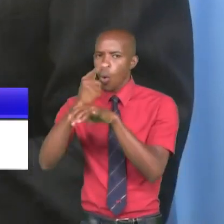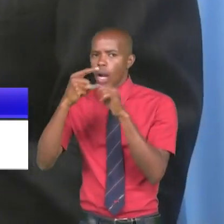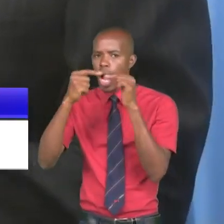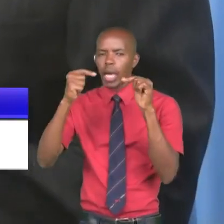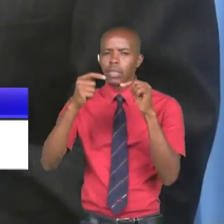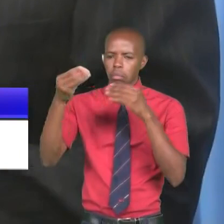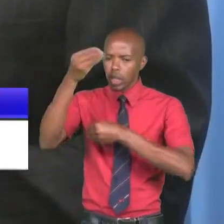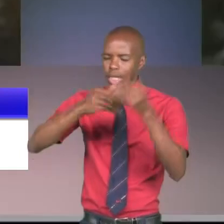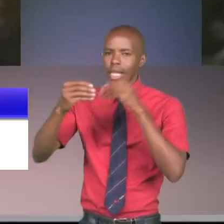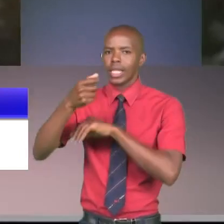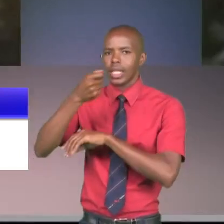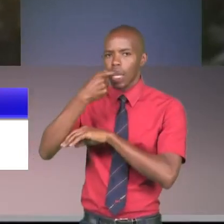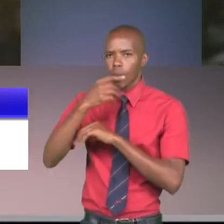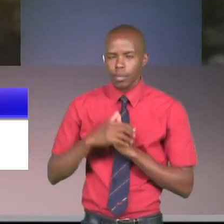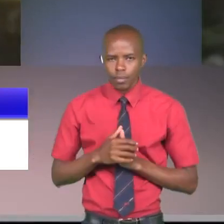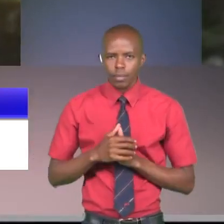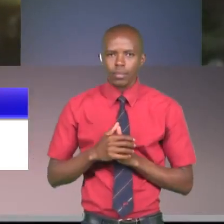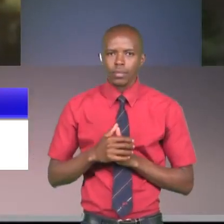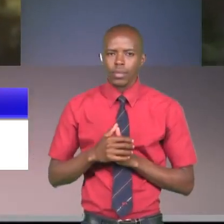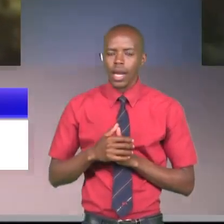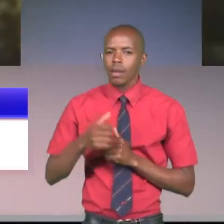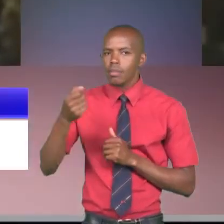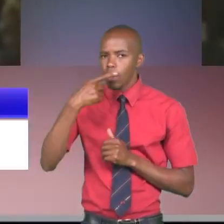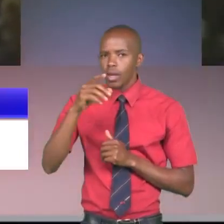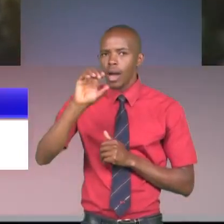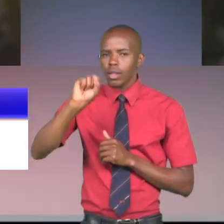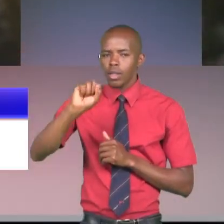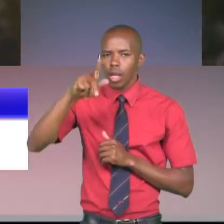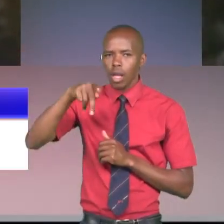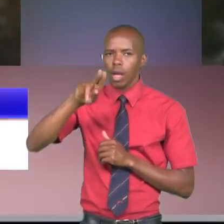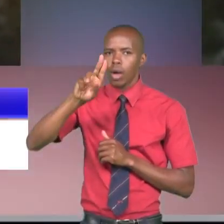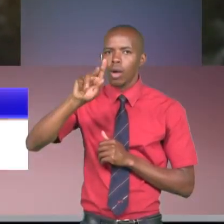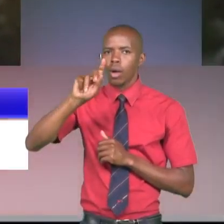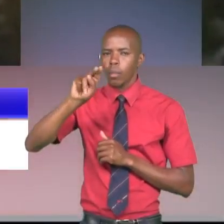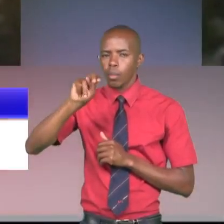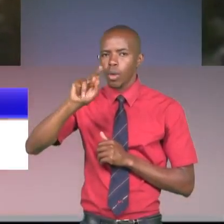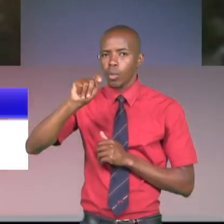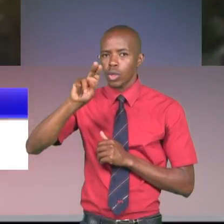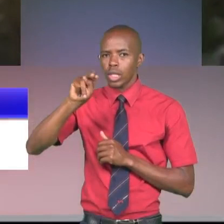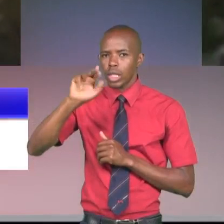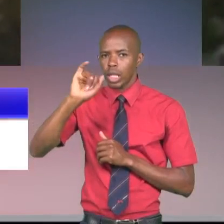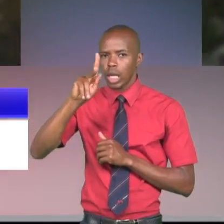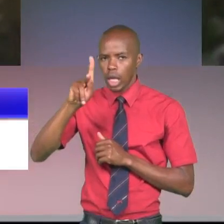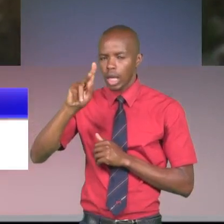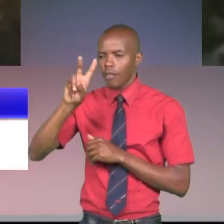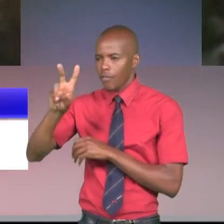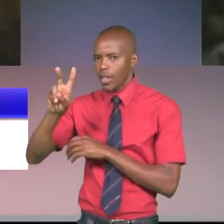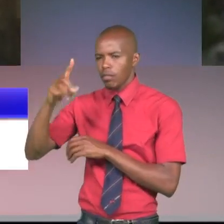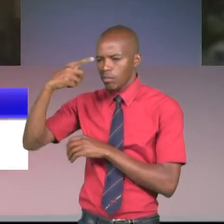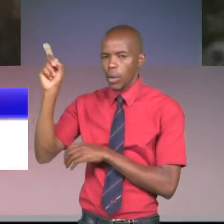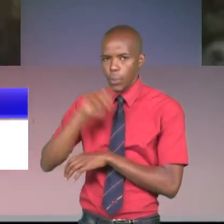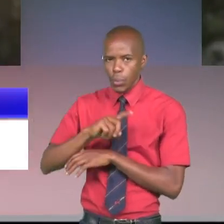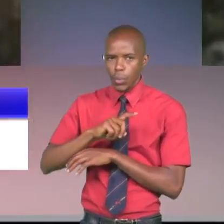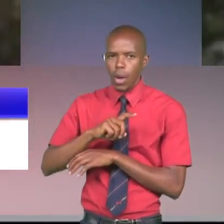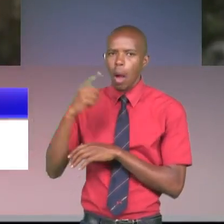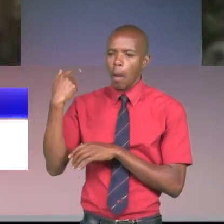marketing the vaccine. Vaccine Sputnik-V or 5 has received emergency use authorization but not